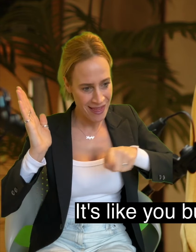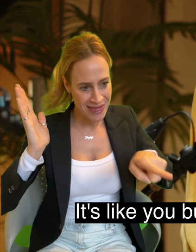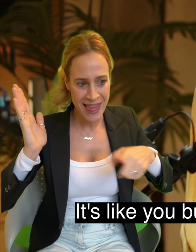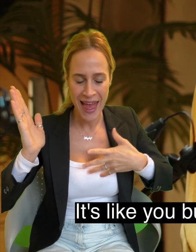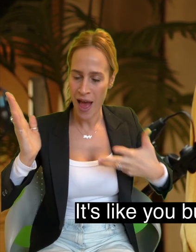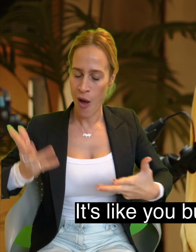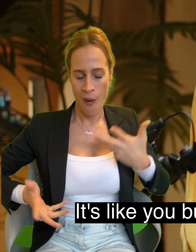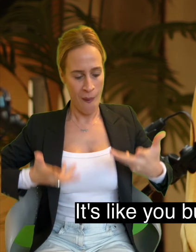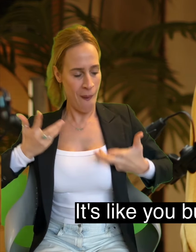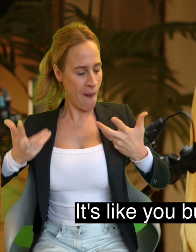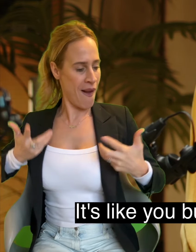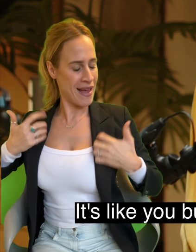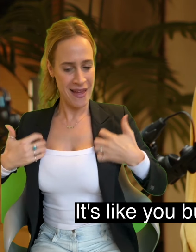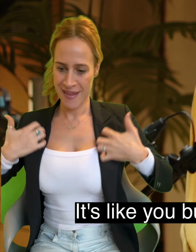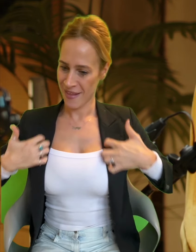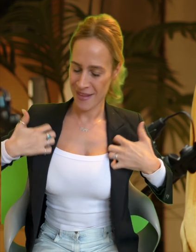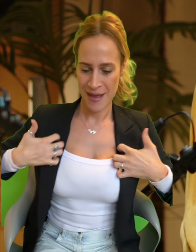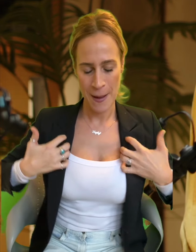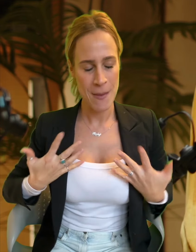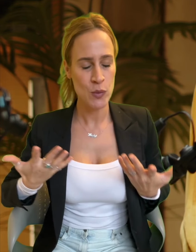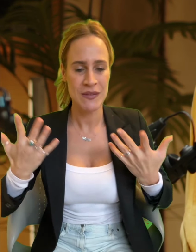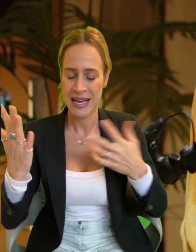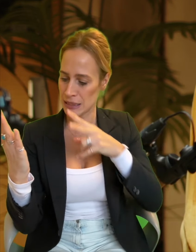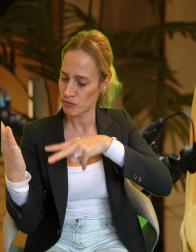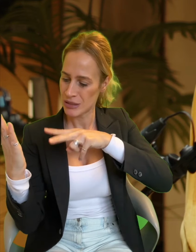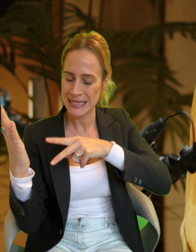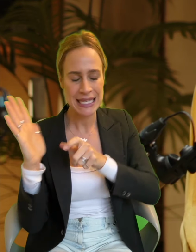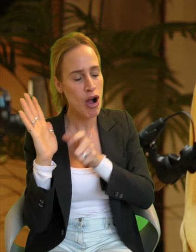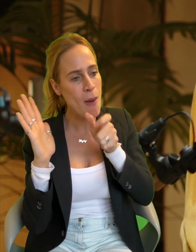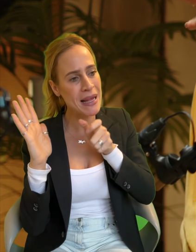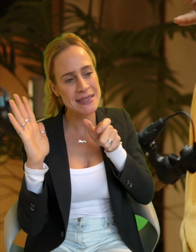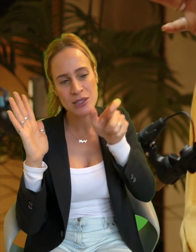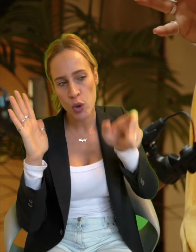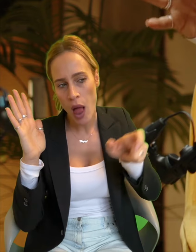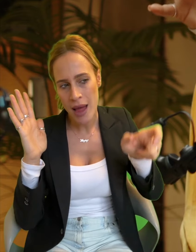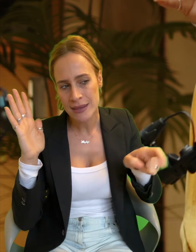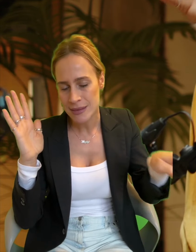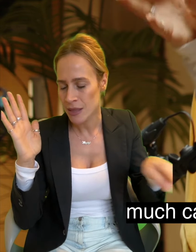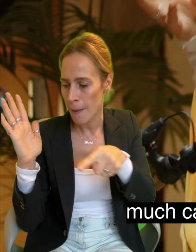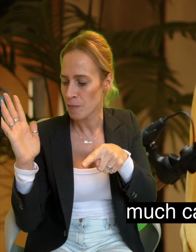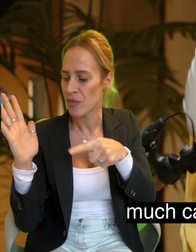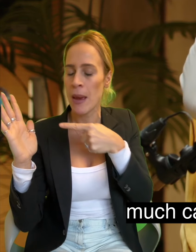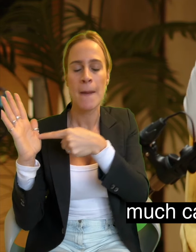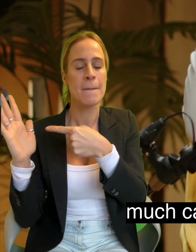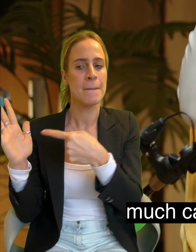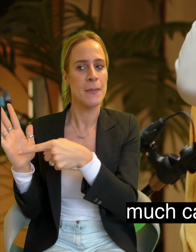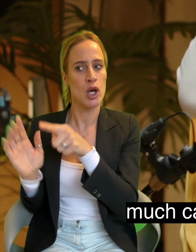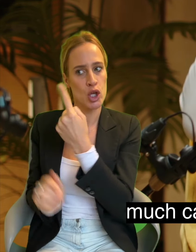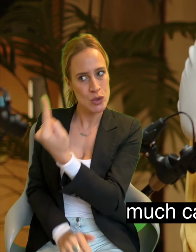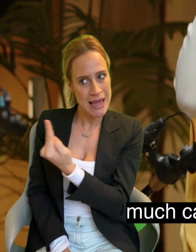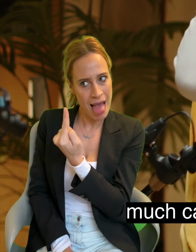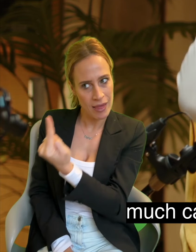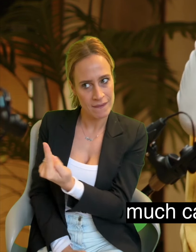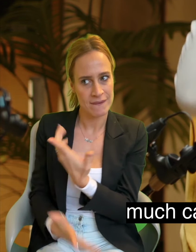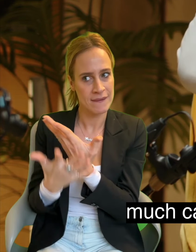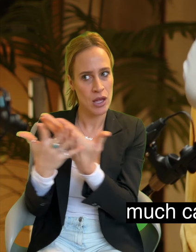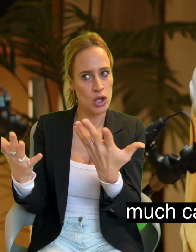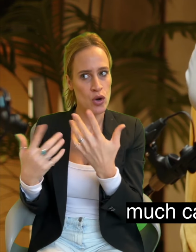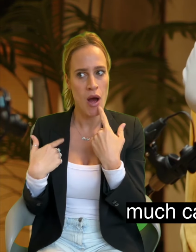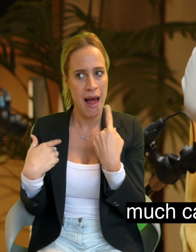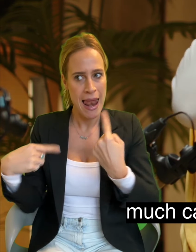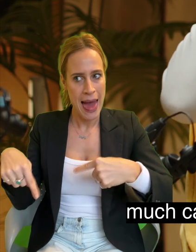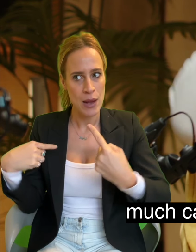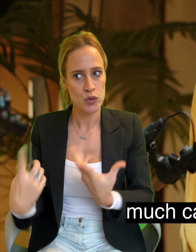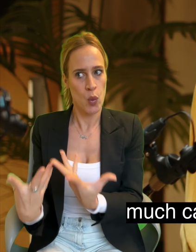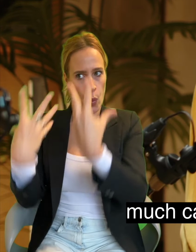people to cheer on people and get that motivation. So you've used it, but then you've been mindful of how much capacities you've allowed to go into